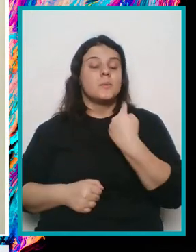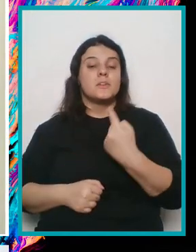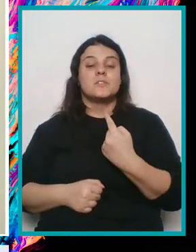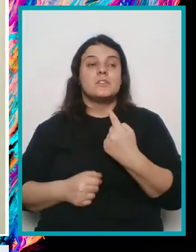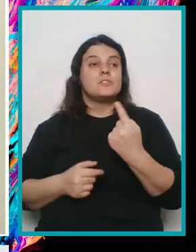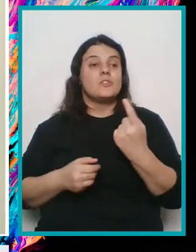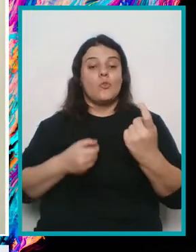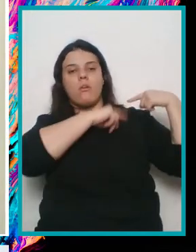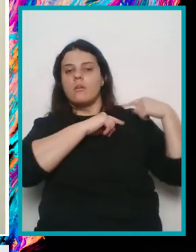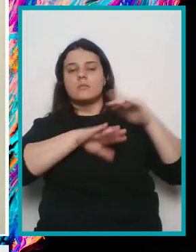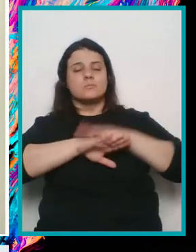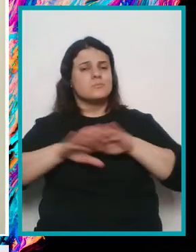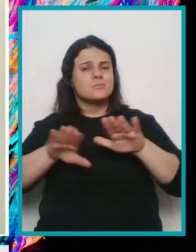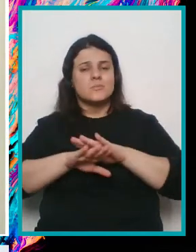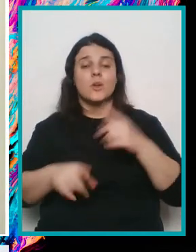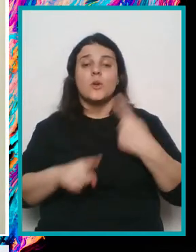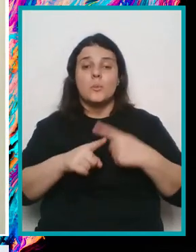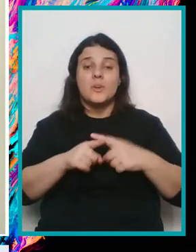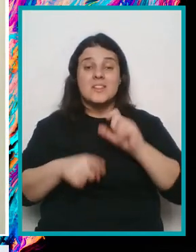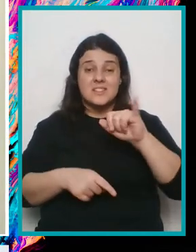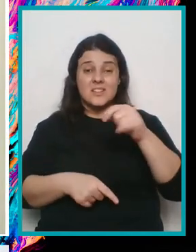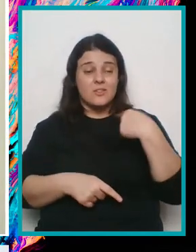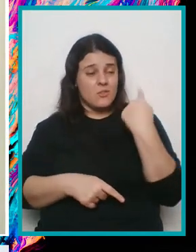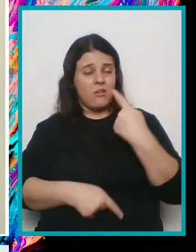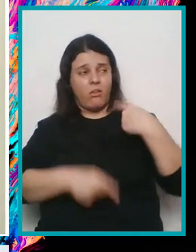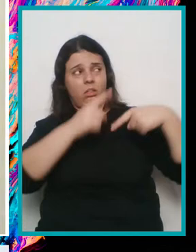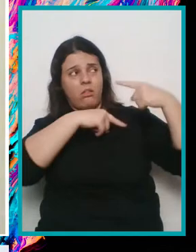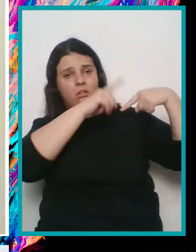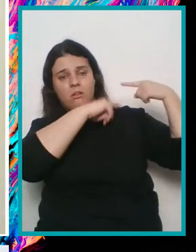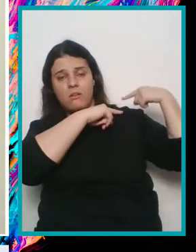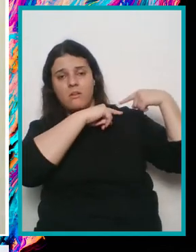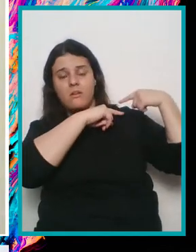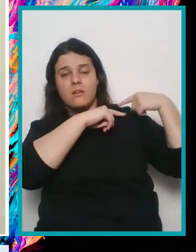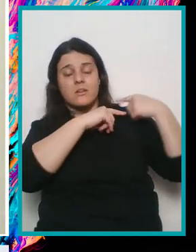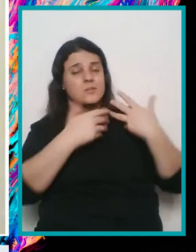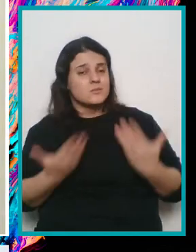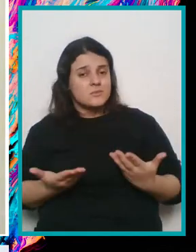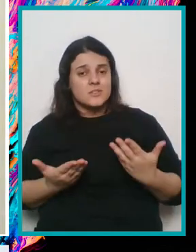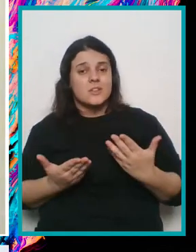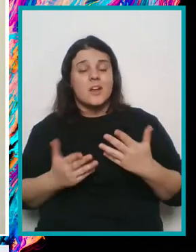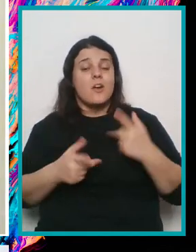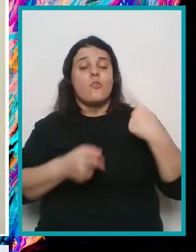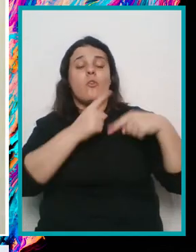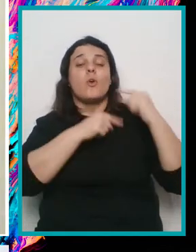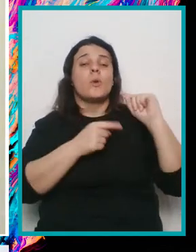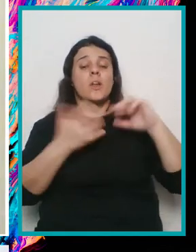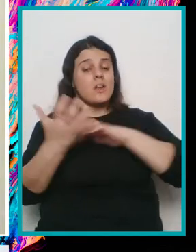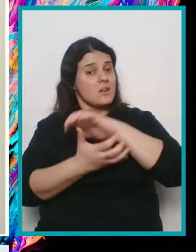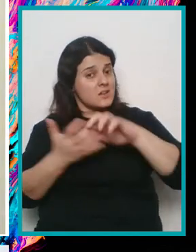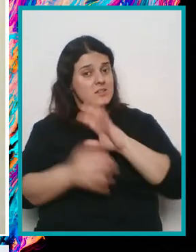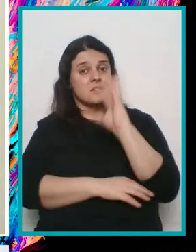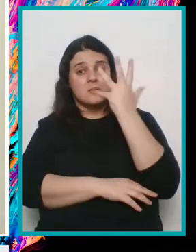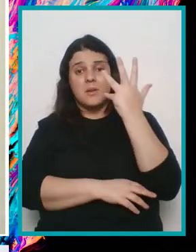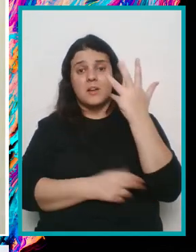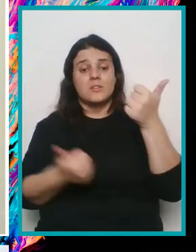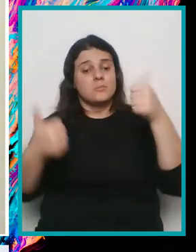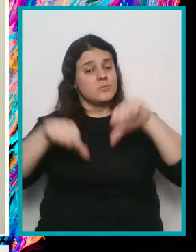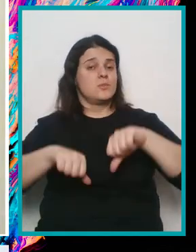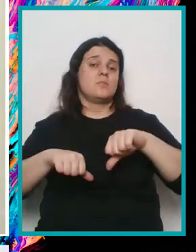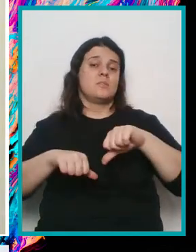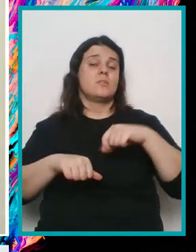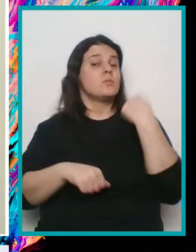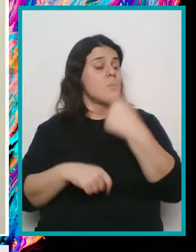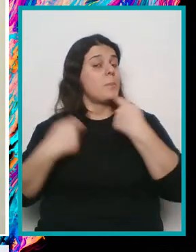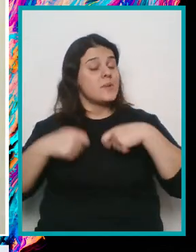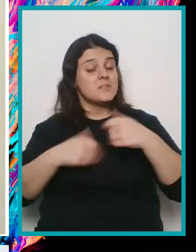move forward to climate act, to a better future, to a more sustainable